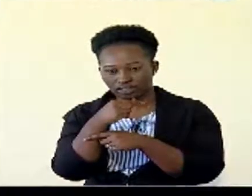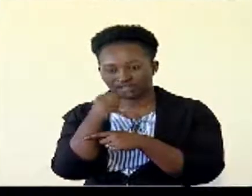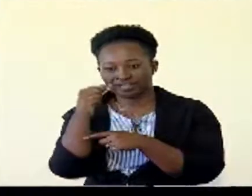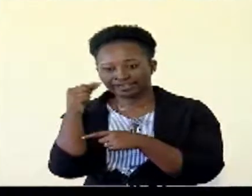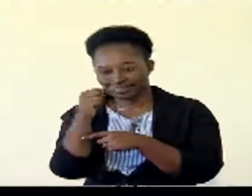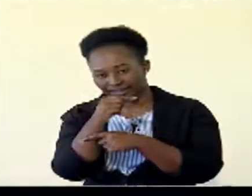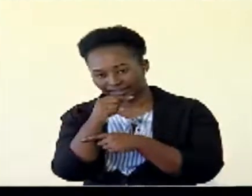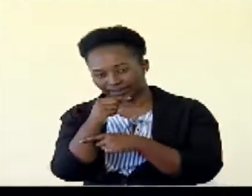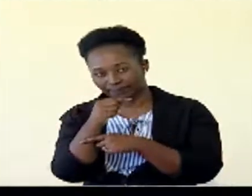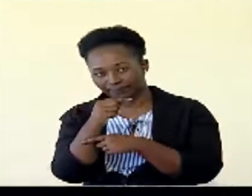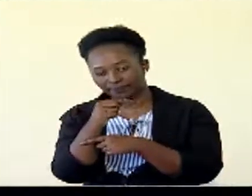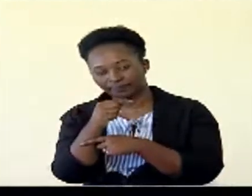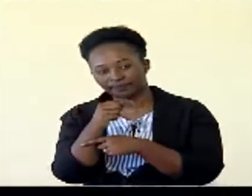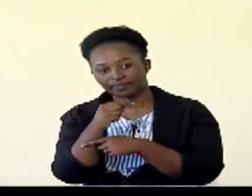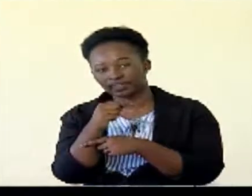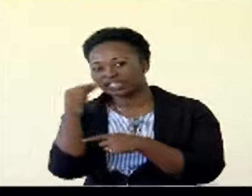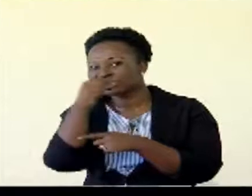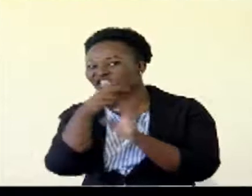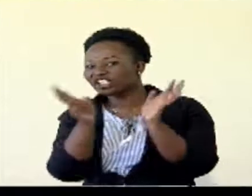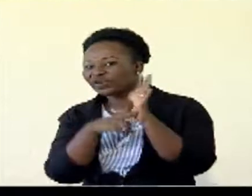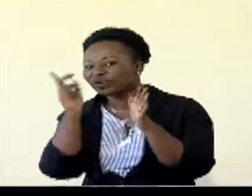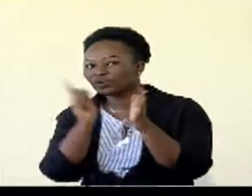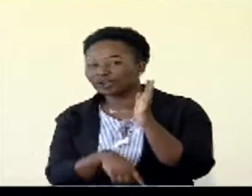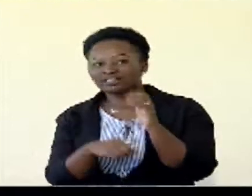Divided by G. Now, what is our G?